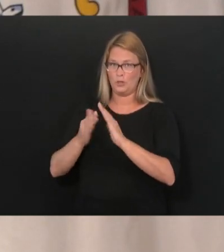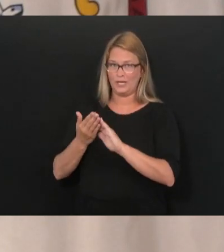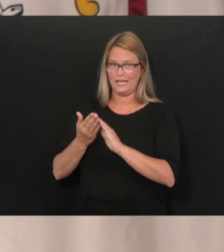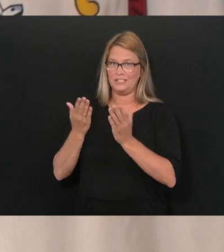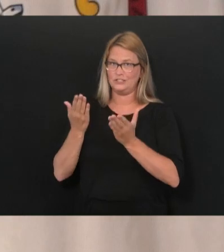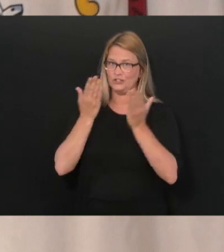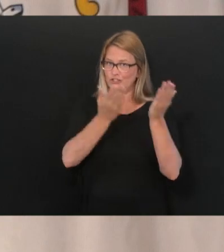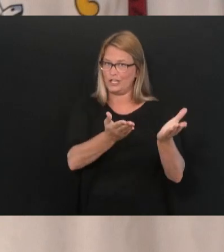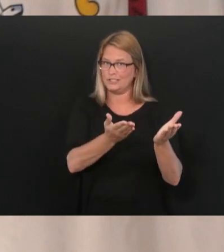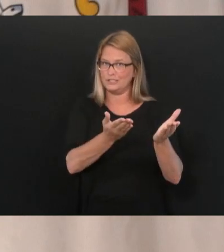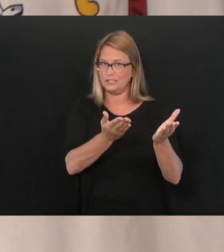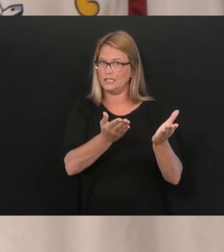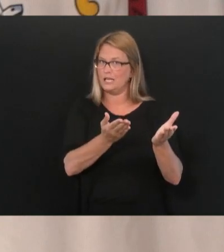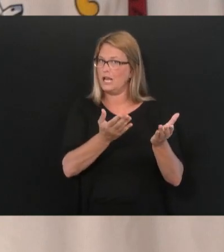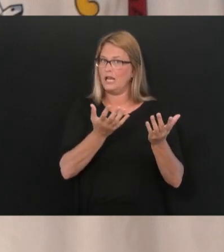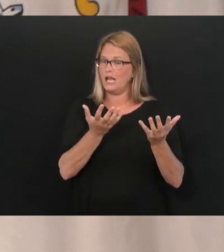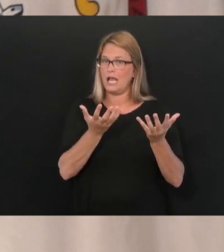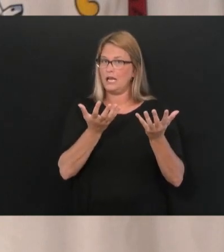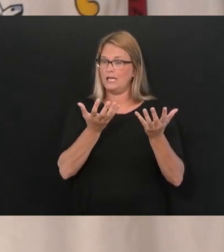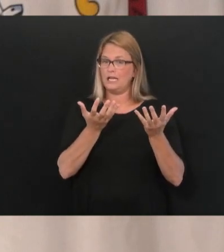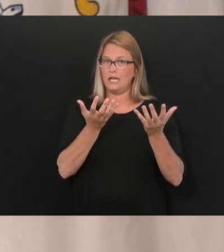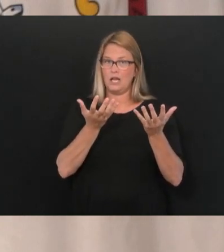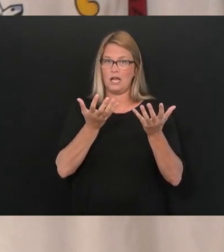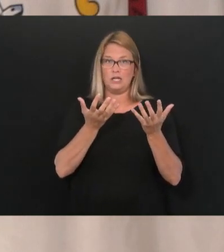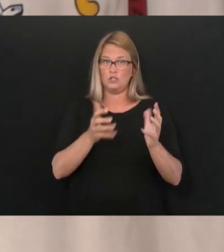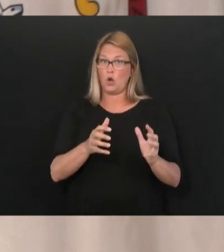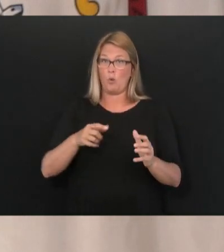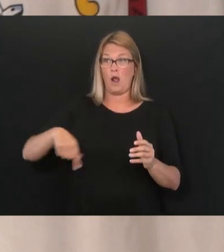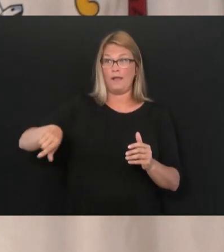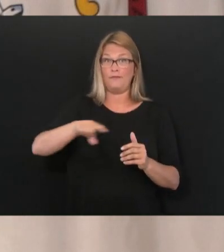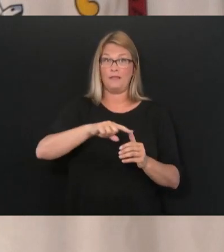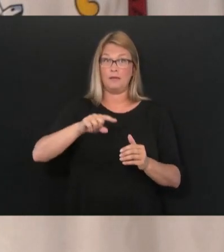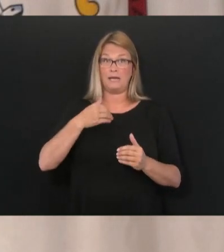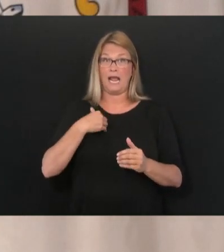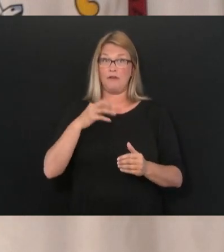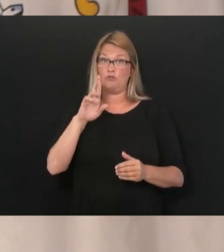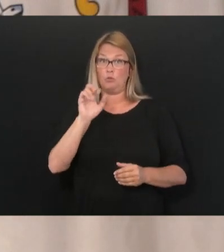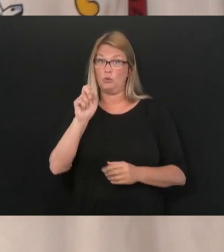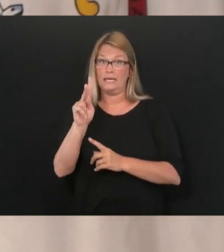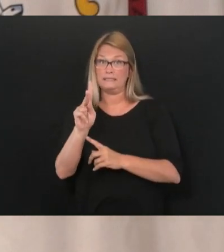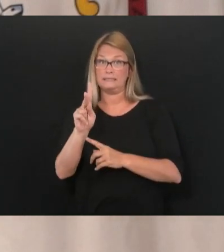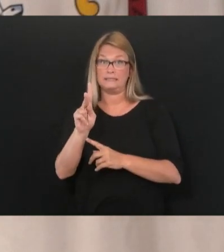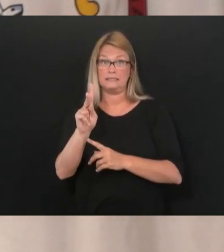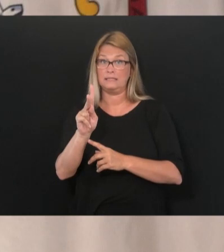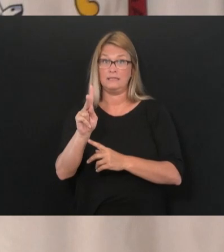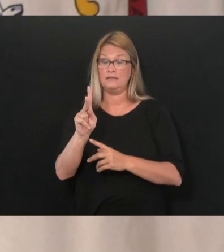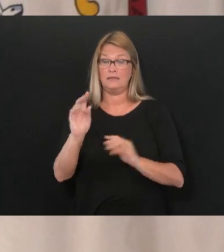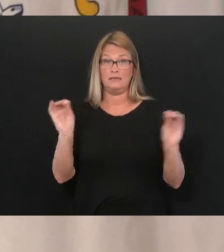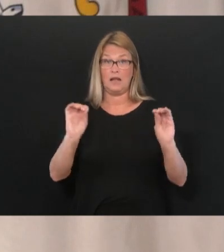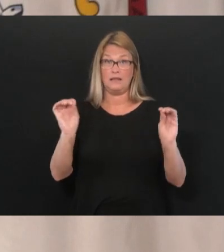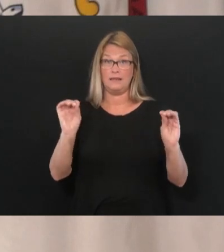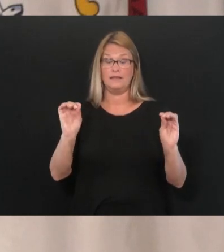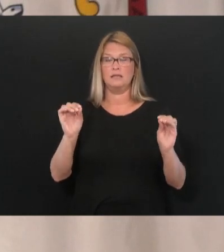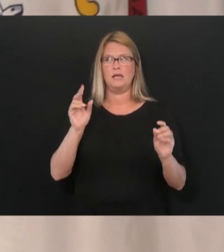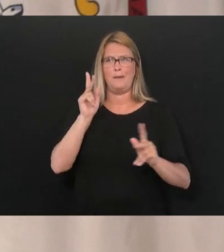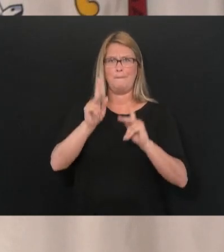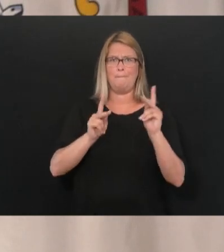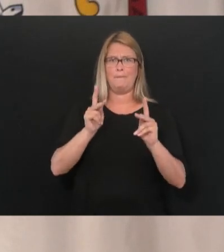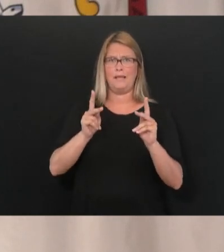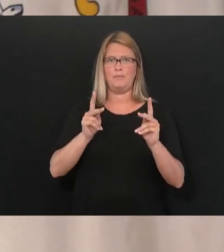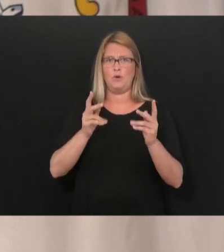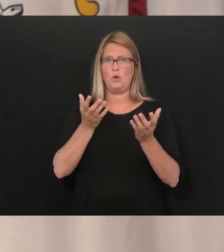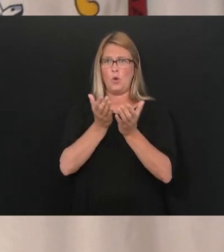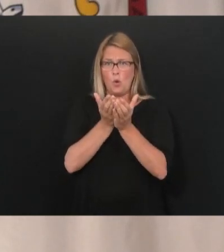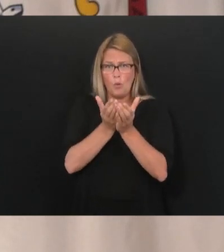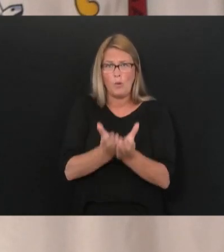were really putting, people maybe in harm's way, that we didn't have enough, people in the raft, maybe waiting the